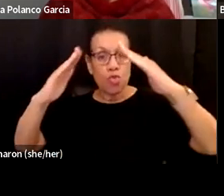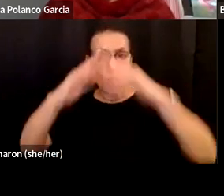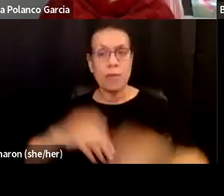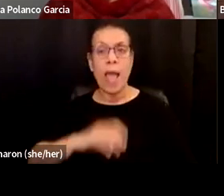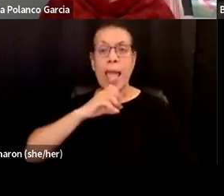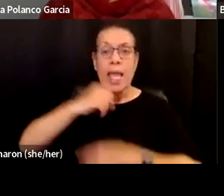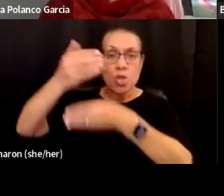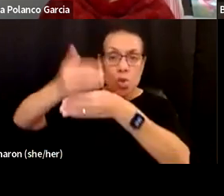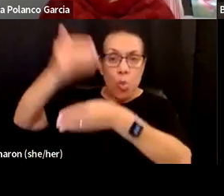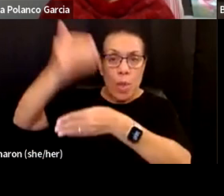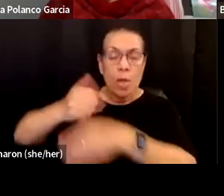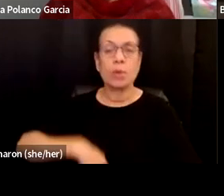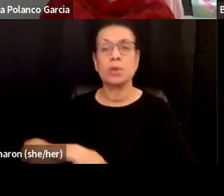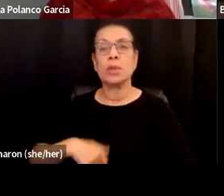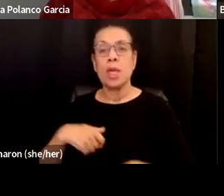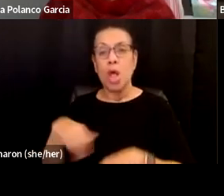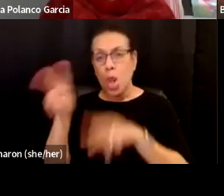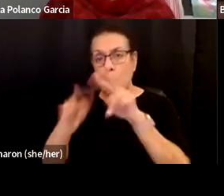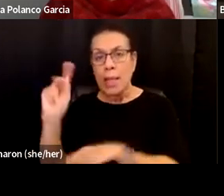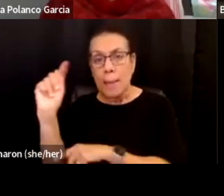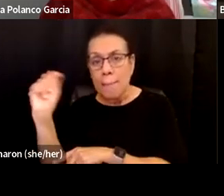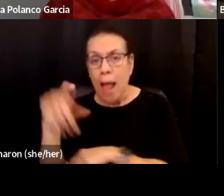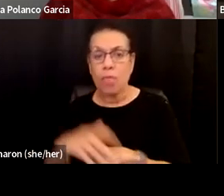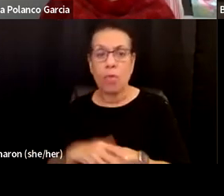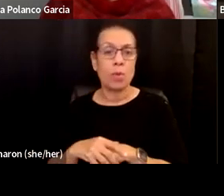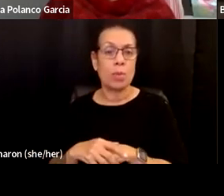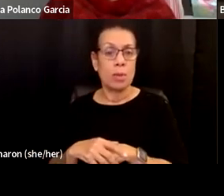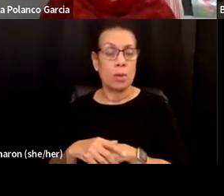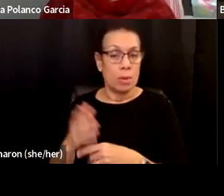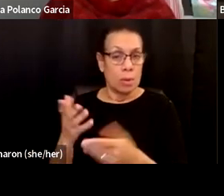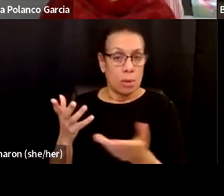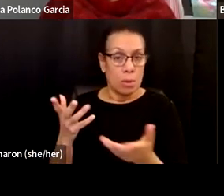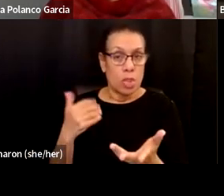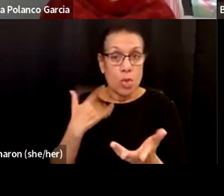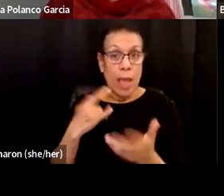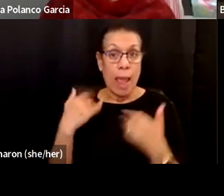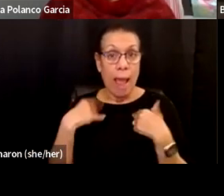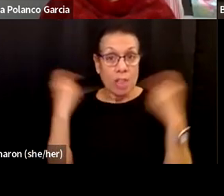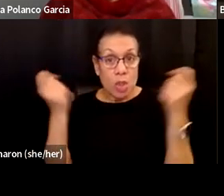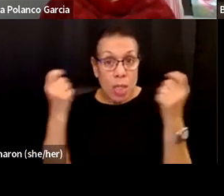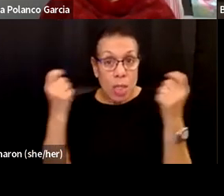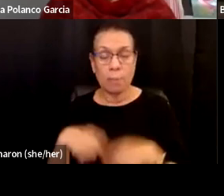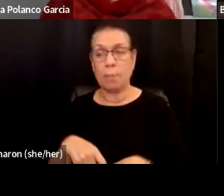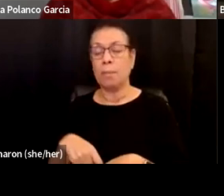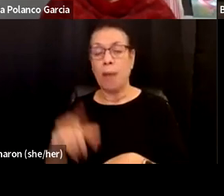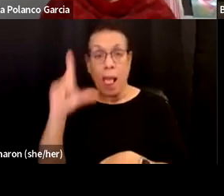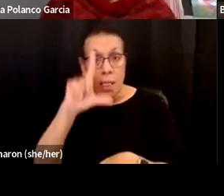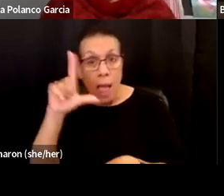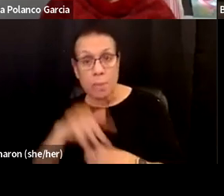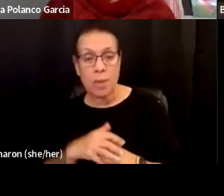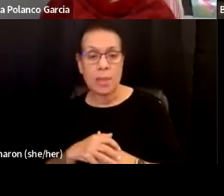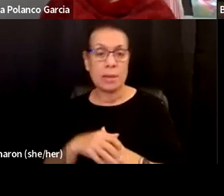buildings our bathrooms and the condition of those that could you know do they have a gymnasium a library do they have science